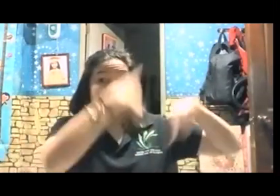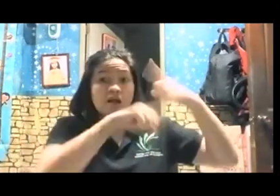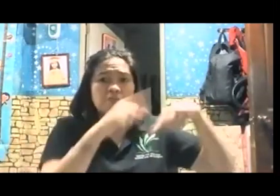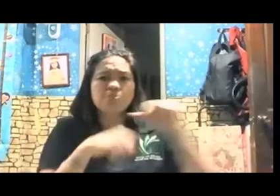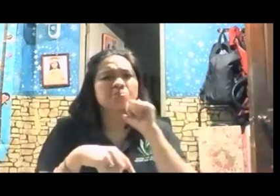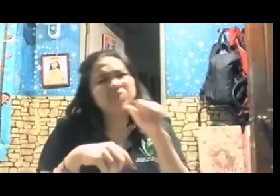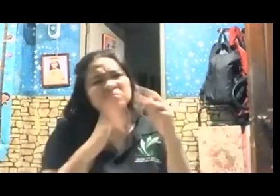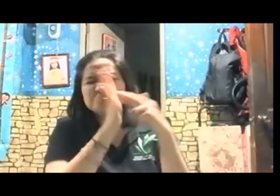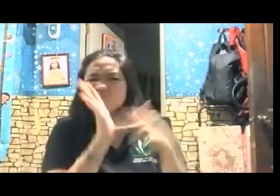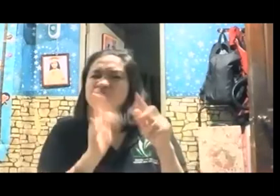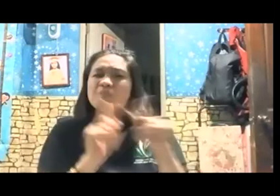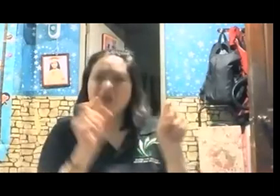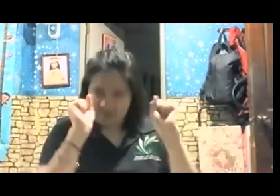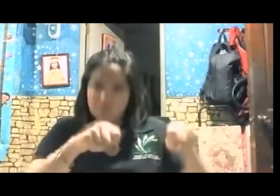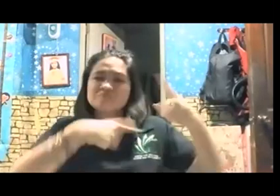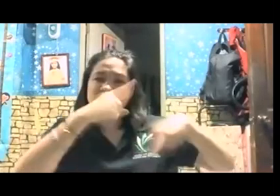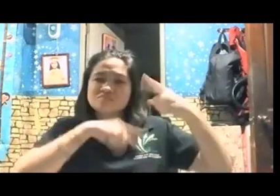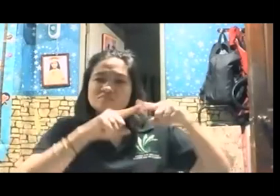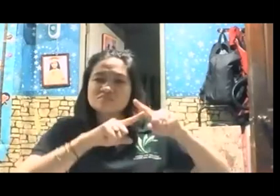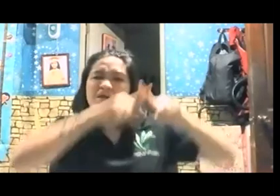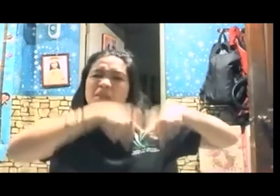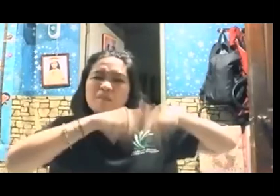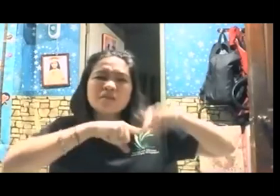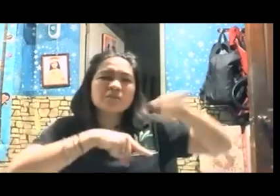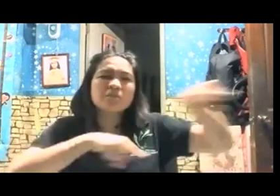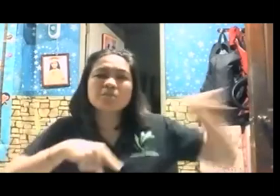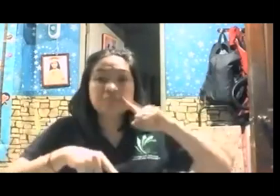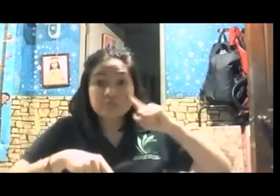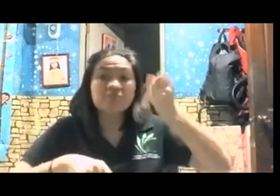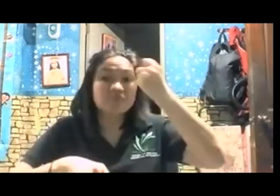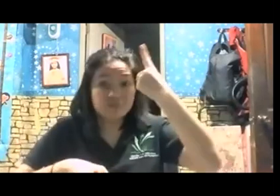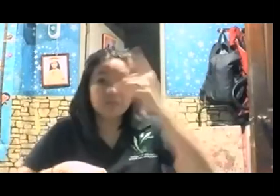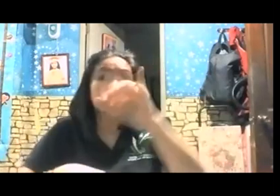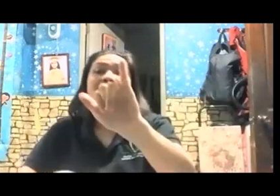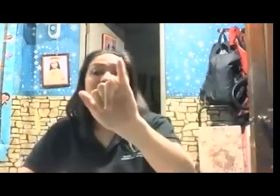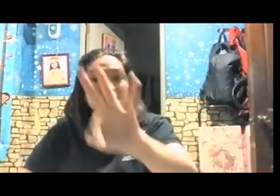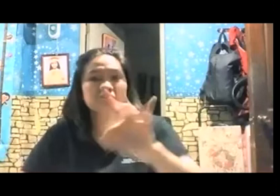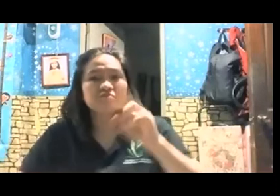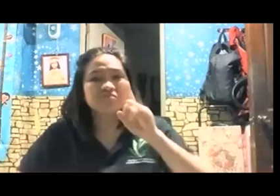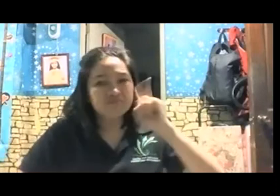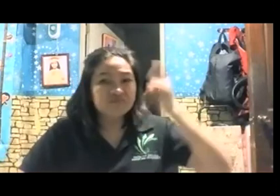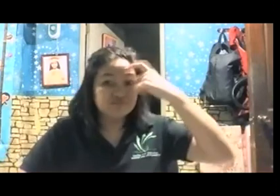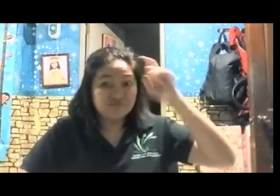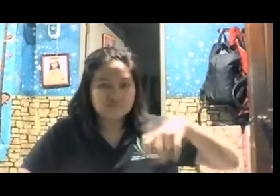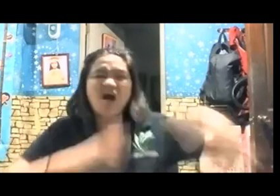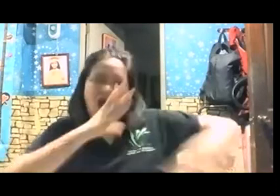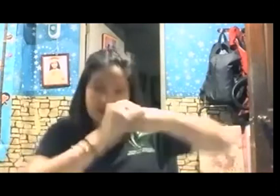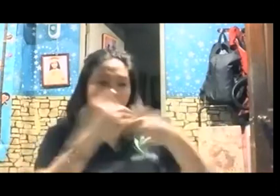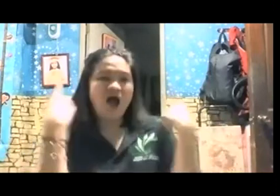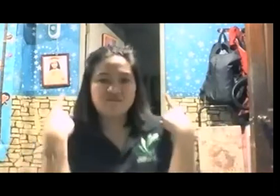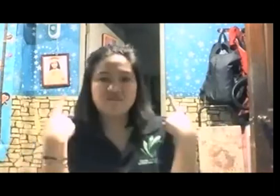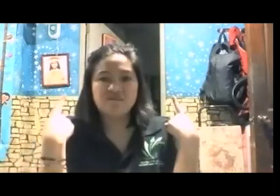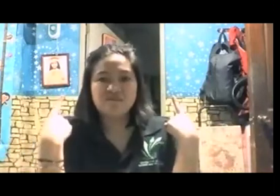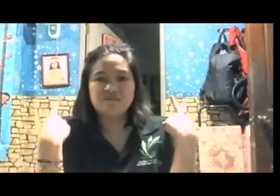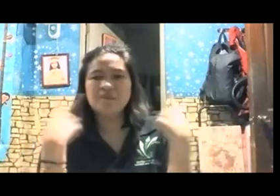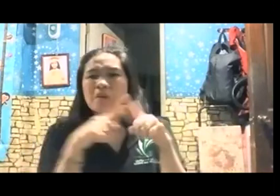affect it wouldn't affect the translation. So in those two cases, you can understand